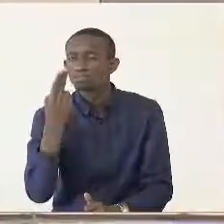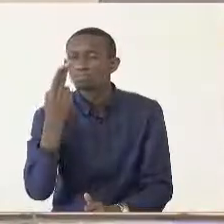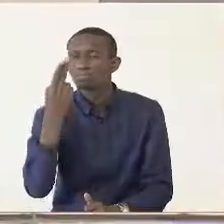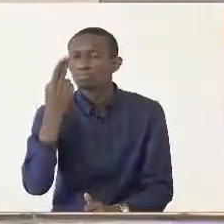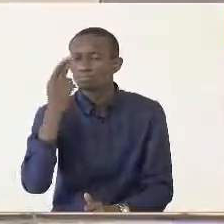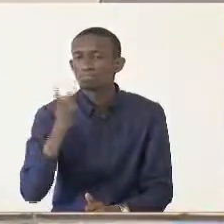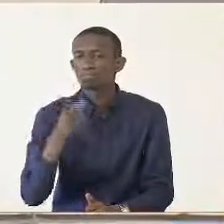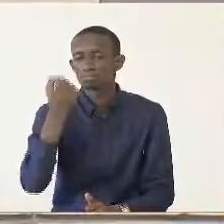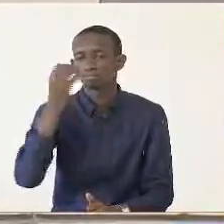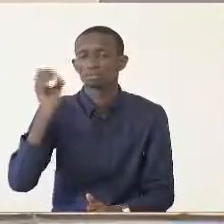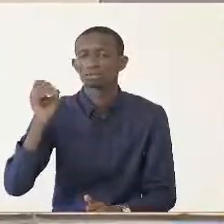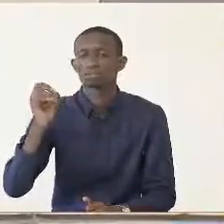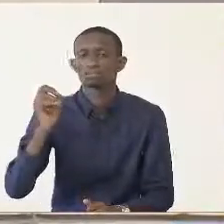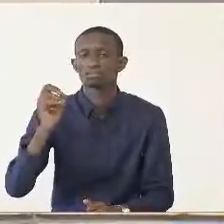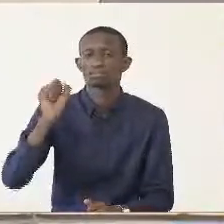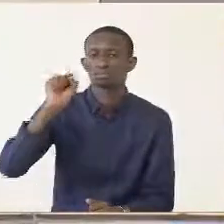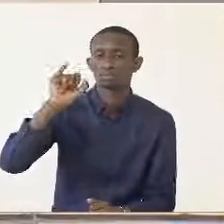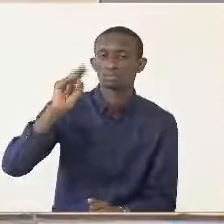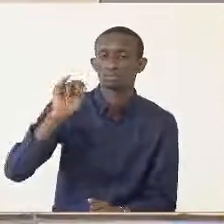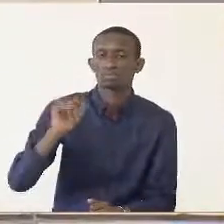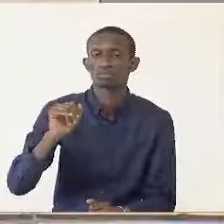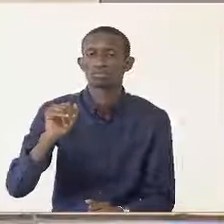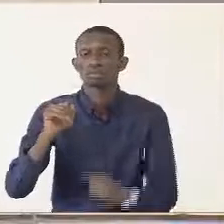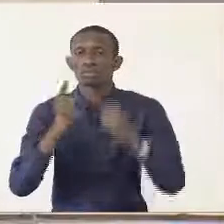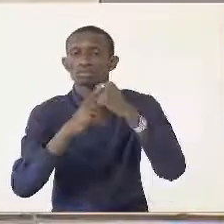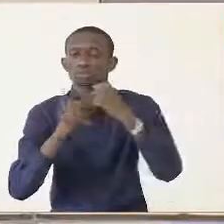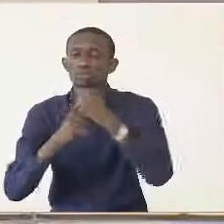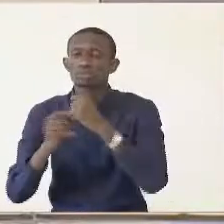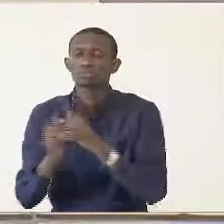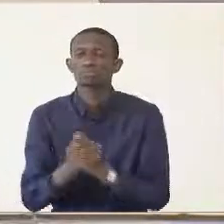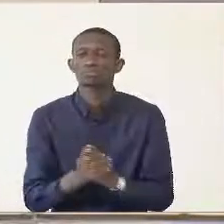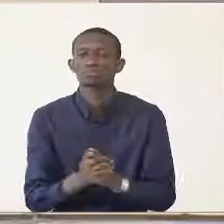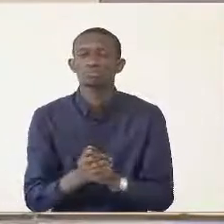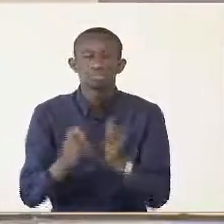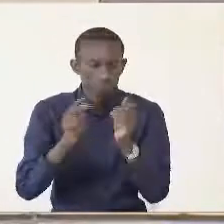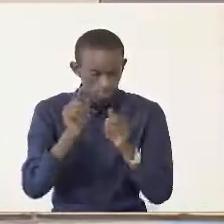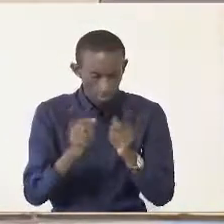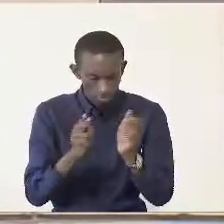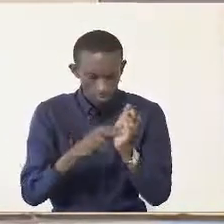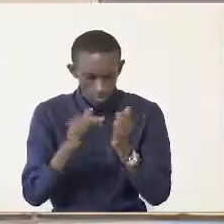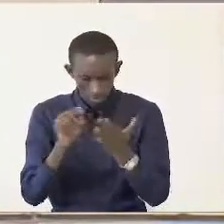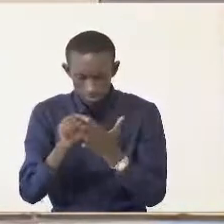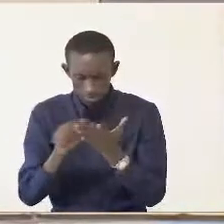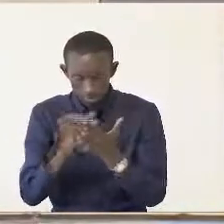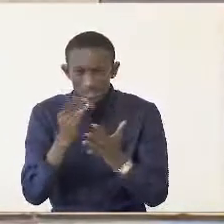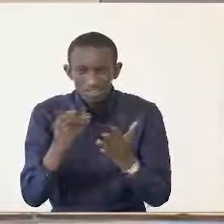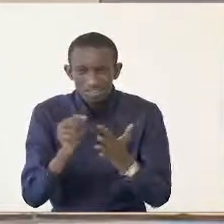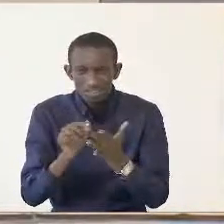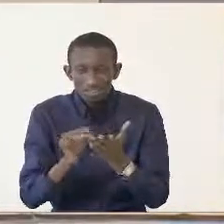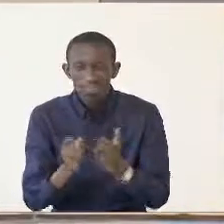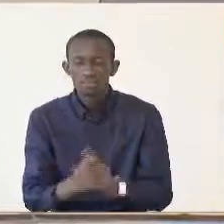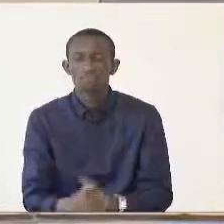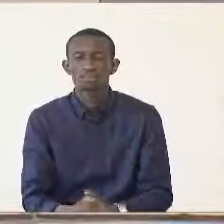250, then sine 66. And when we substitute this one into your calculator, what do you find?